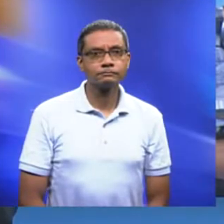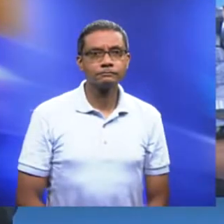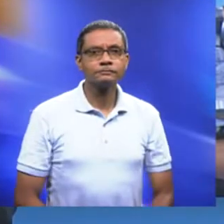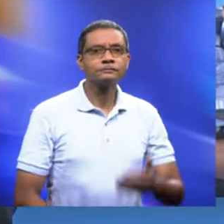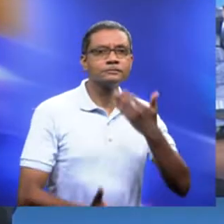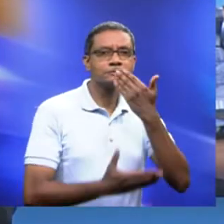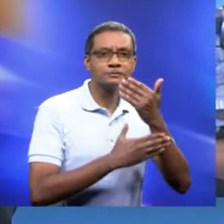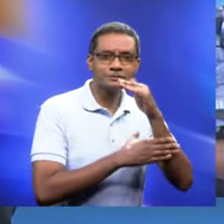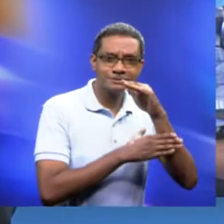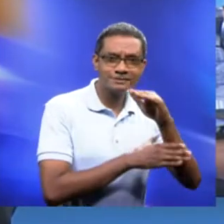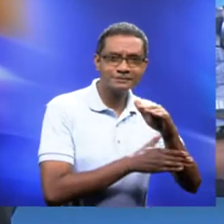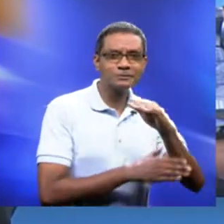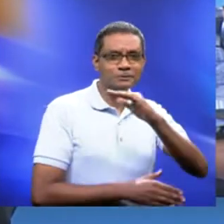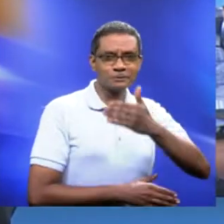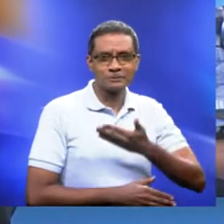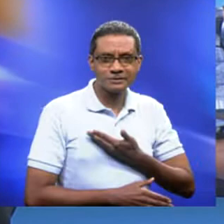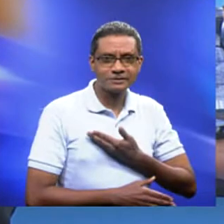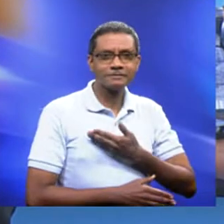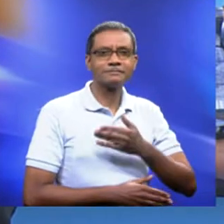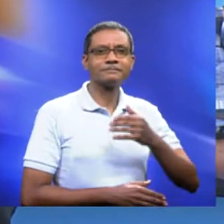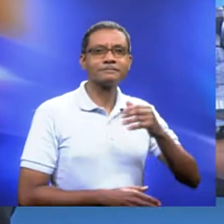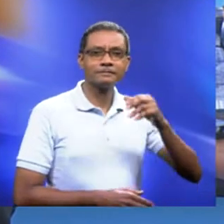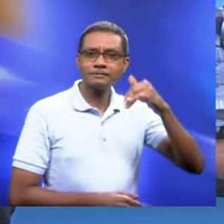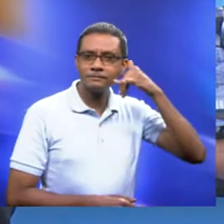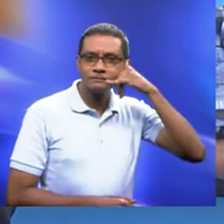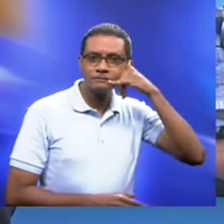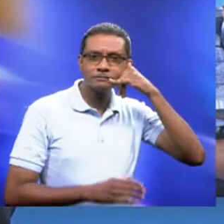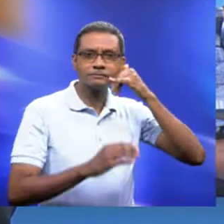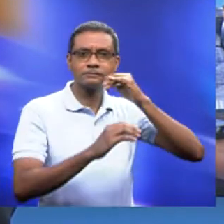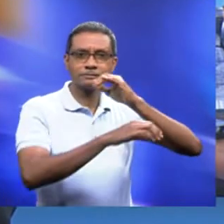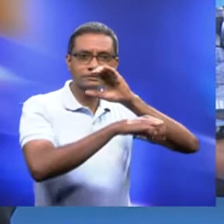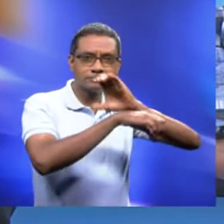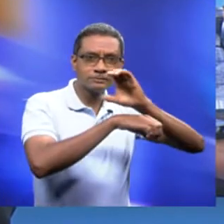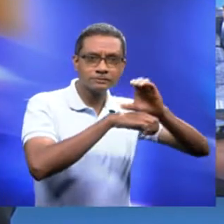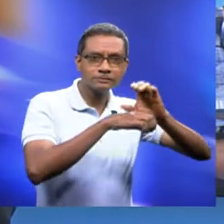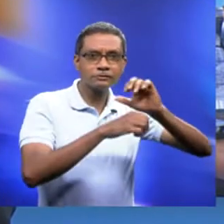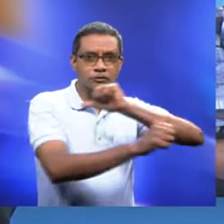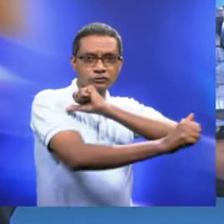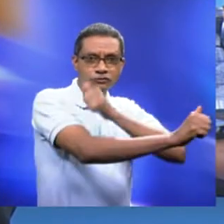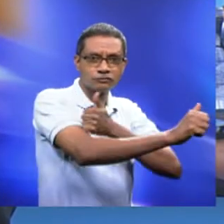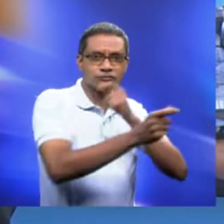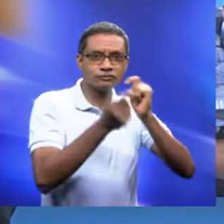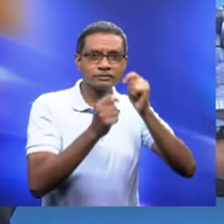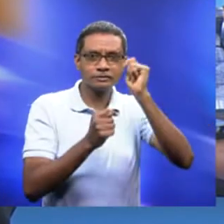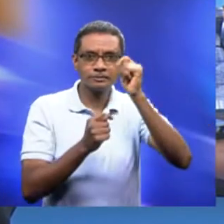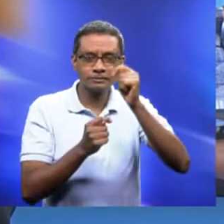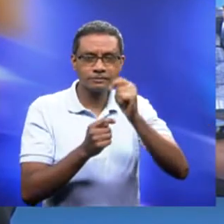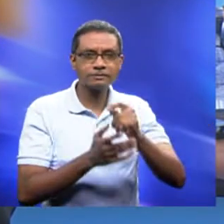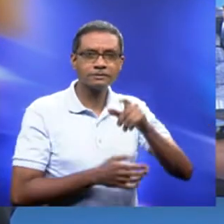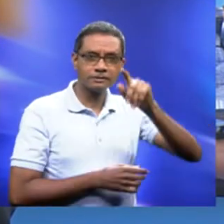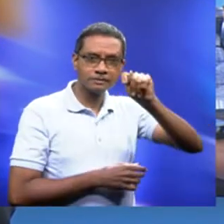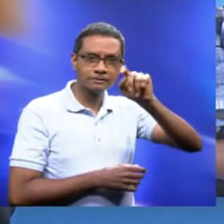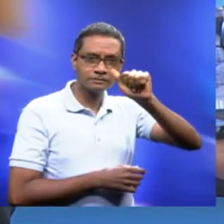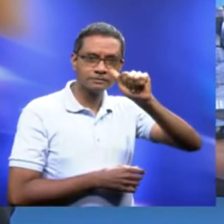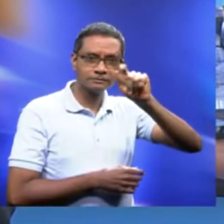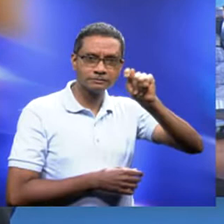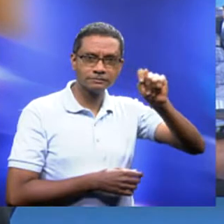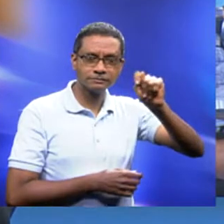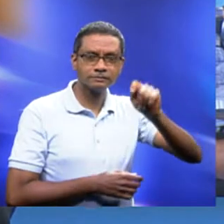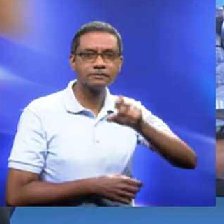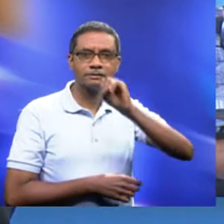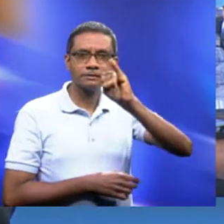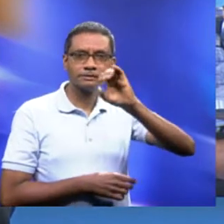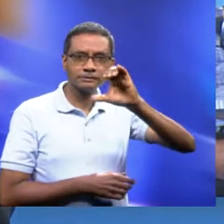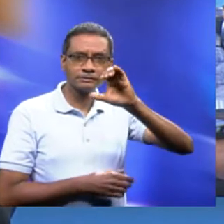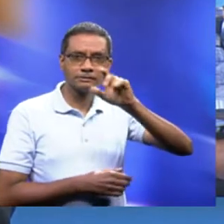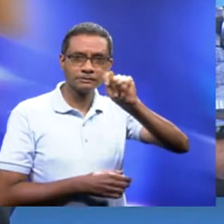Good evening, and welcome to the Telecommunications Authority of Trinidad and Tobago, TATT's ICT Open Forum. I am your host,